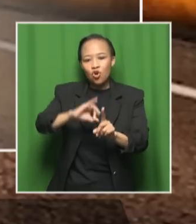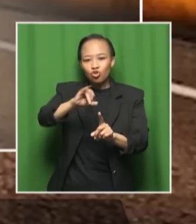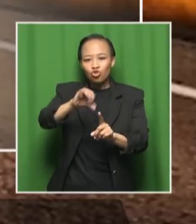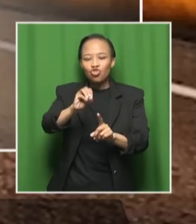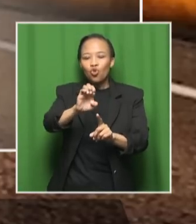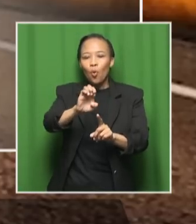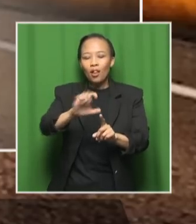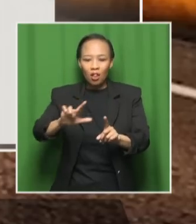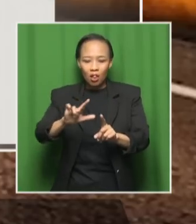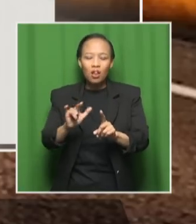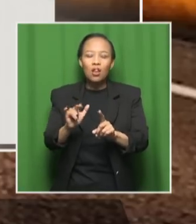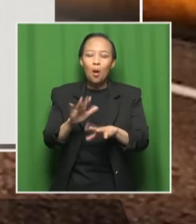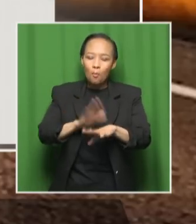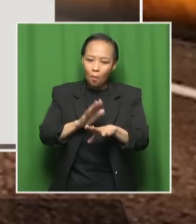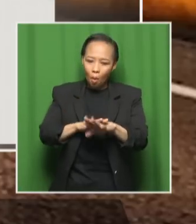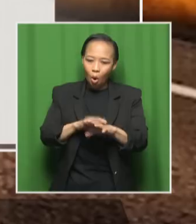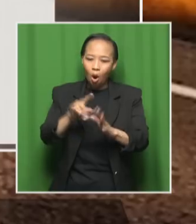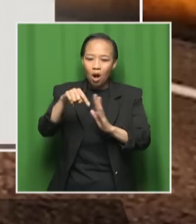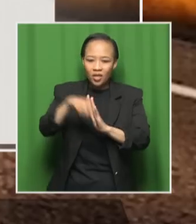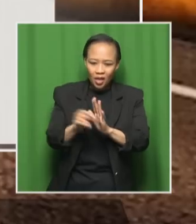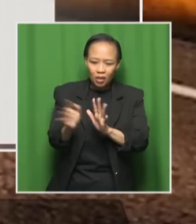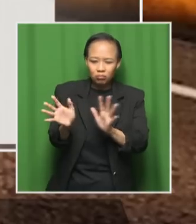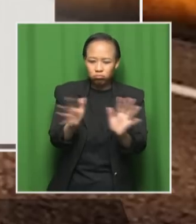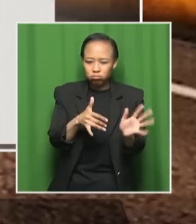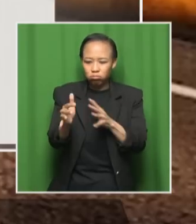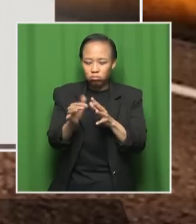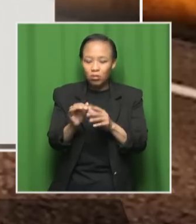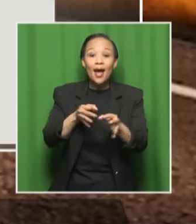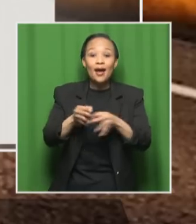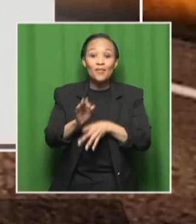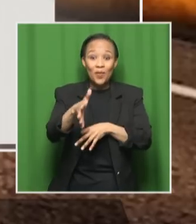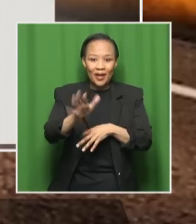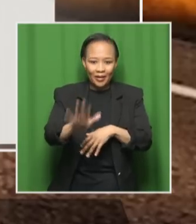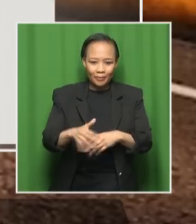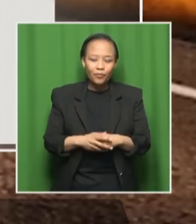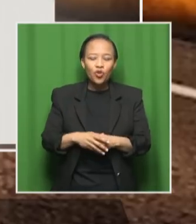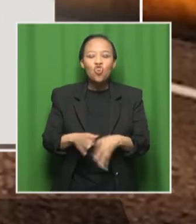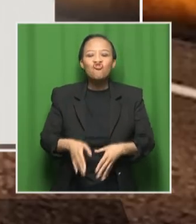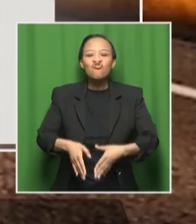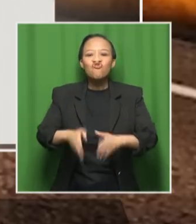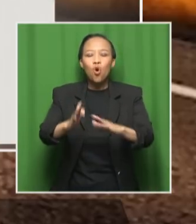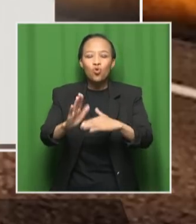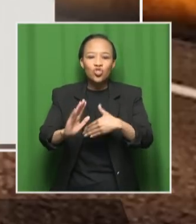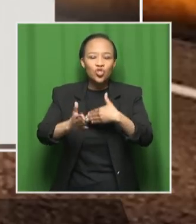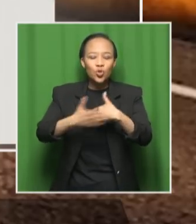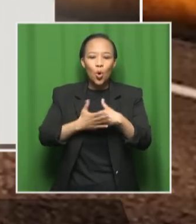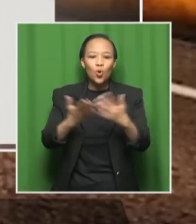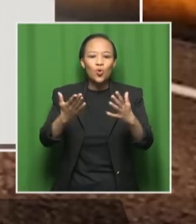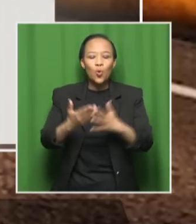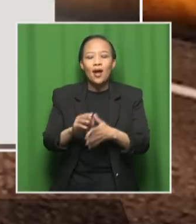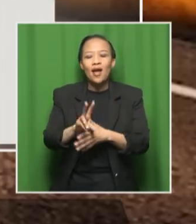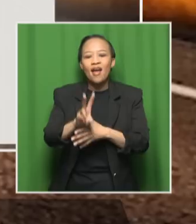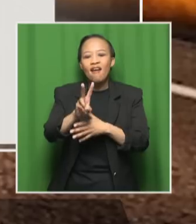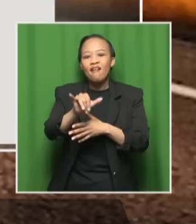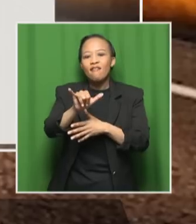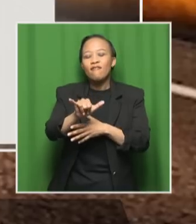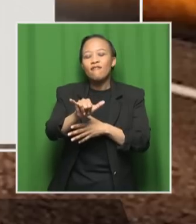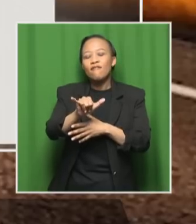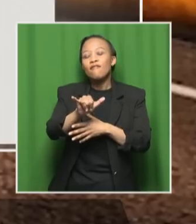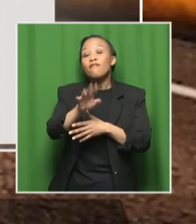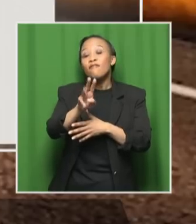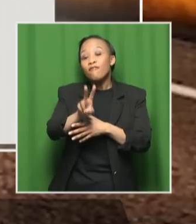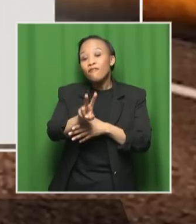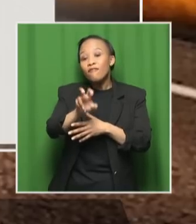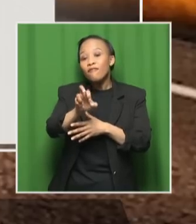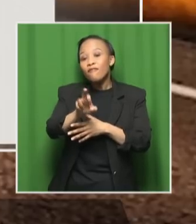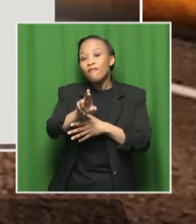where it's likely to be and when it's likely to be in just a minute. Just want to remind you about this closure, Veldrift through to Vredenburg. That's the West Coast Road. If you're